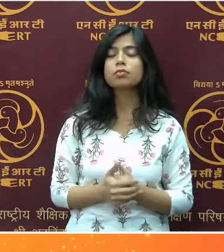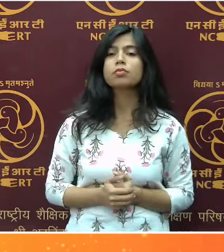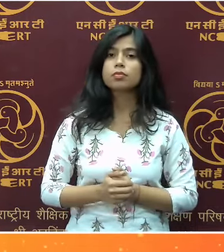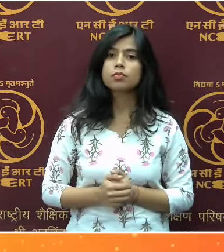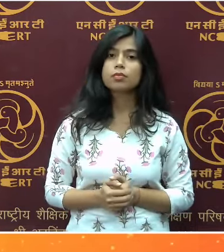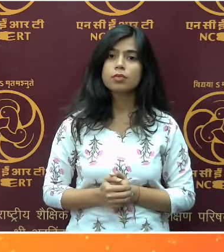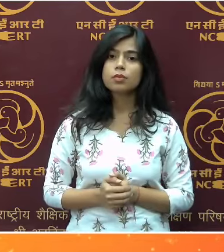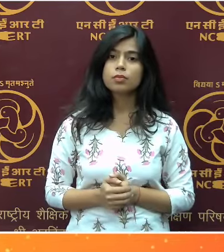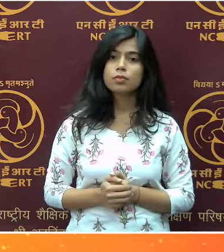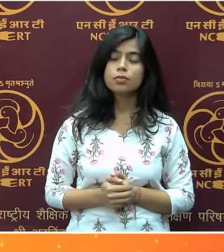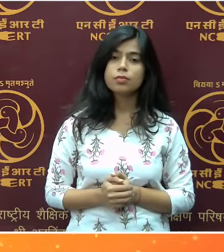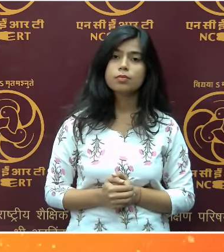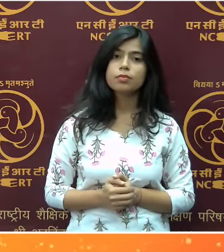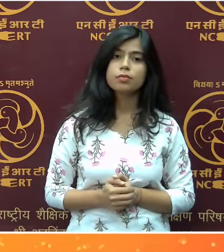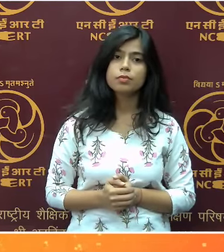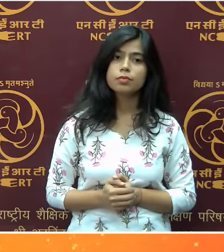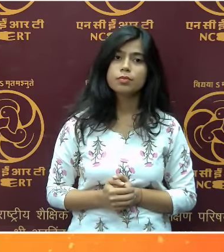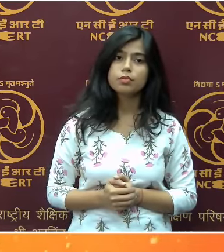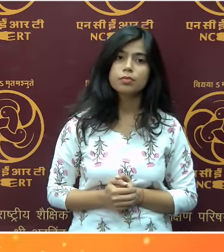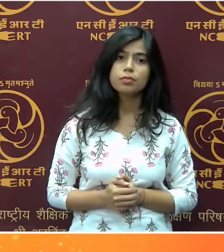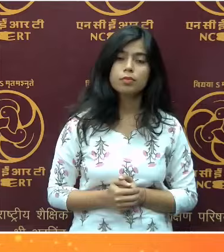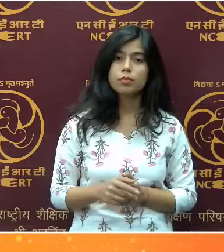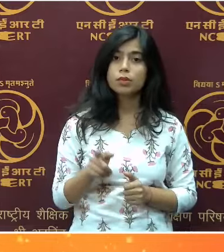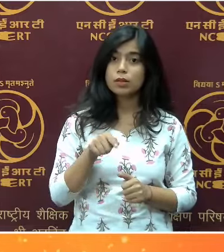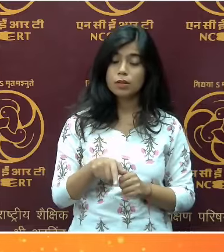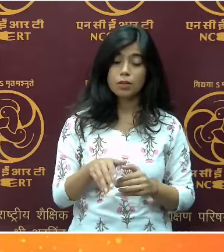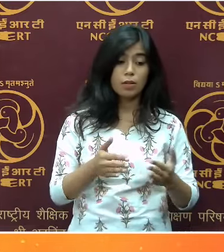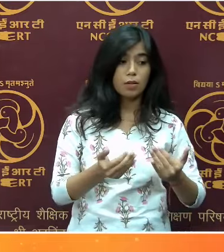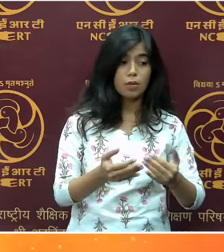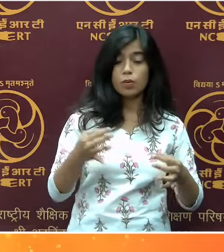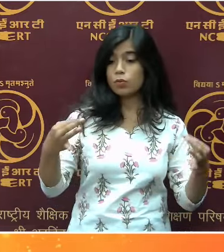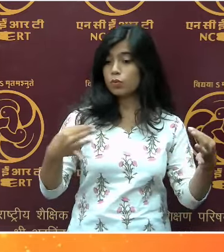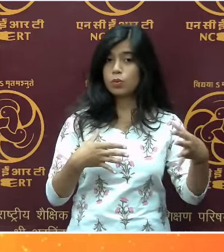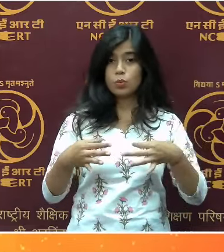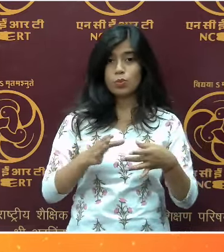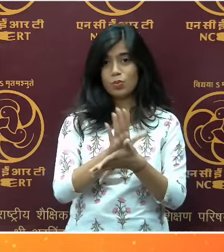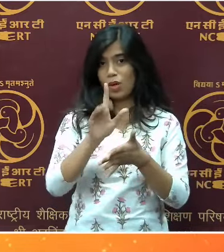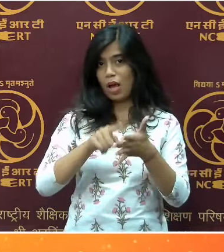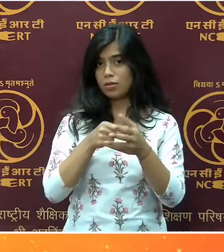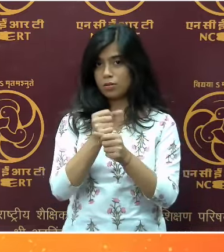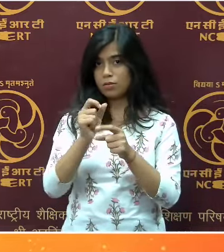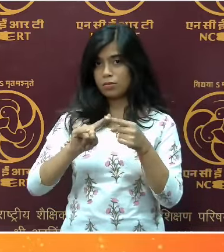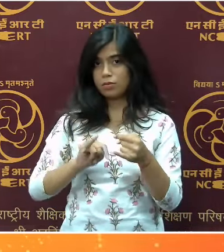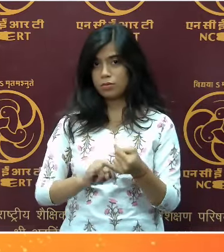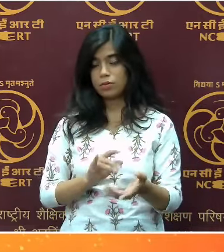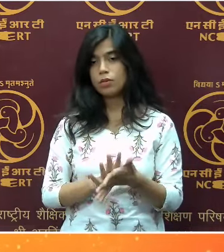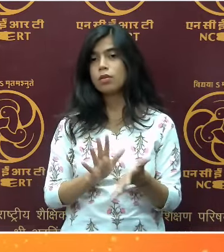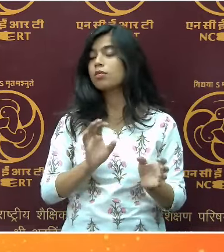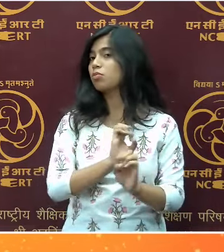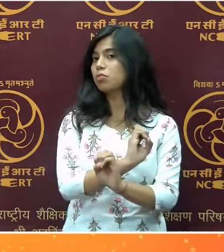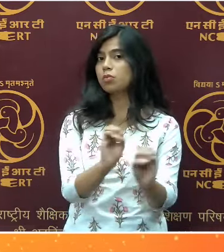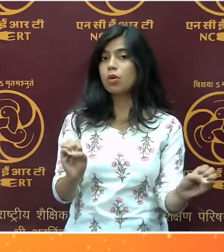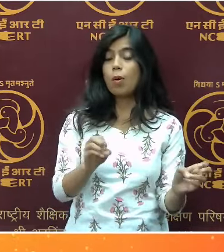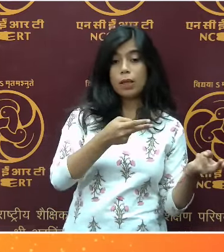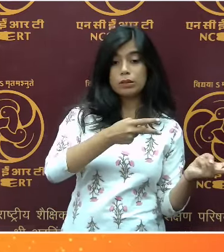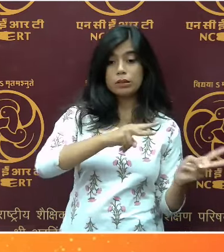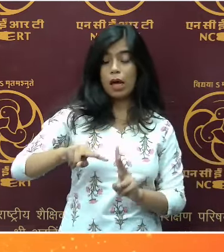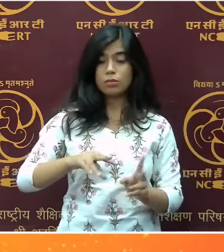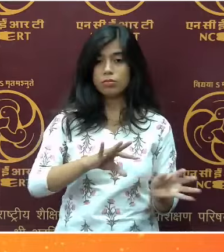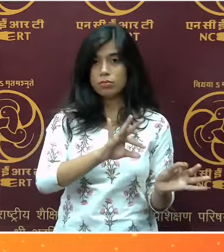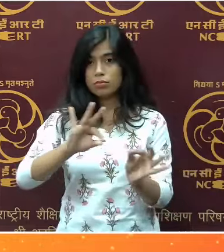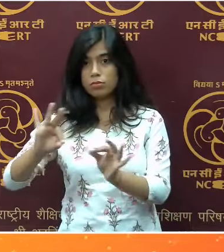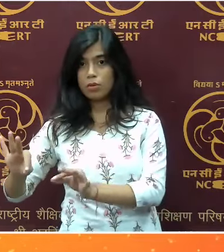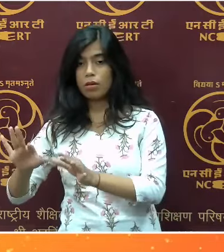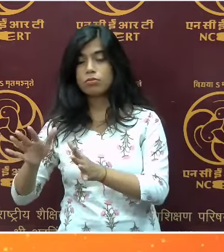charges are conserved. We cannot able to create new charges. We can transfer the charges from one place to